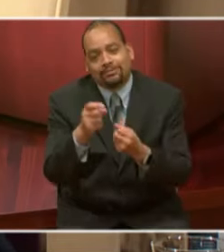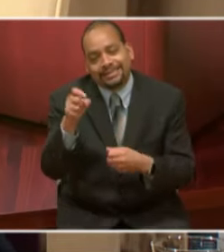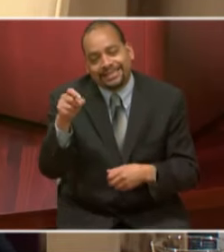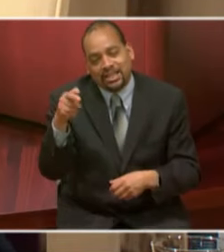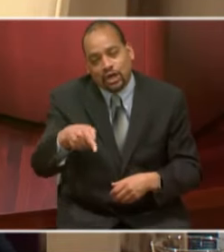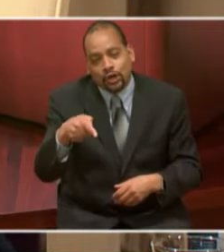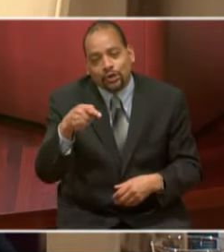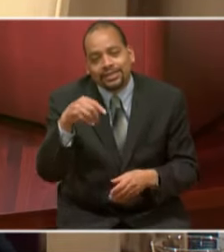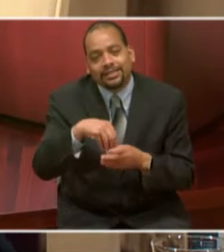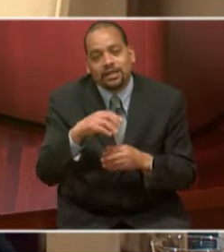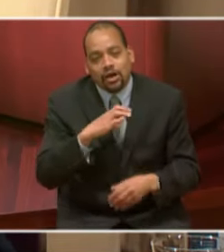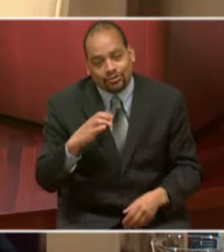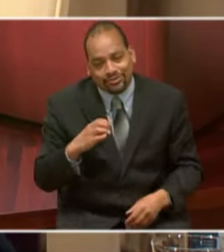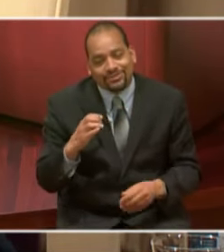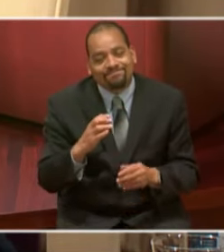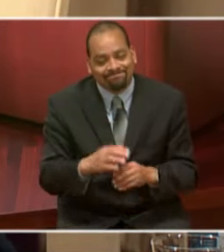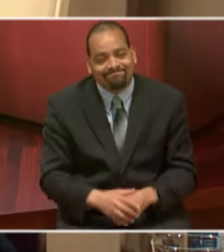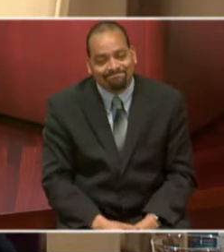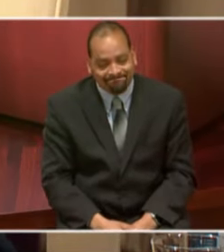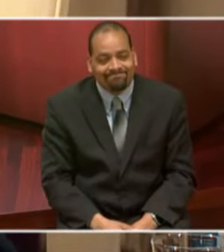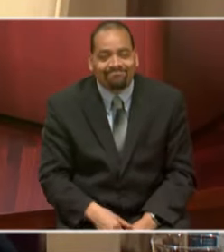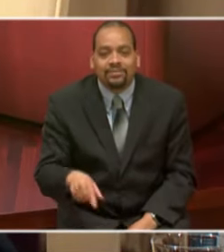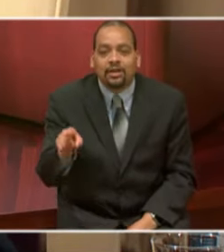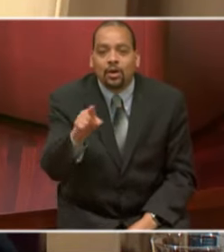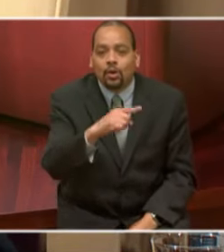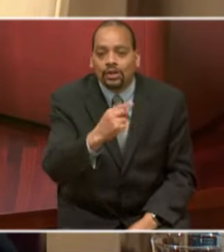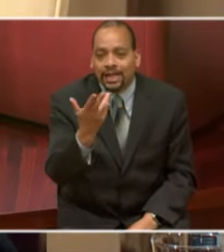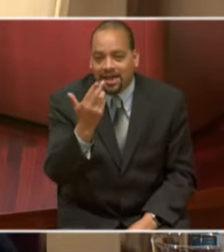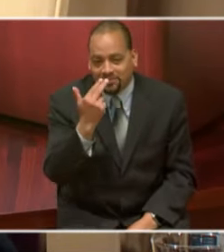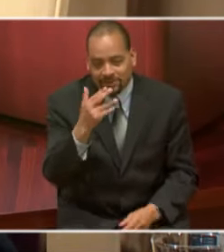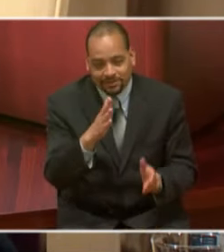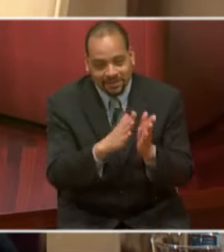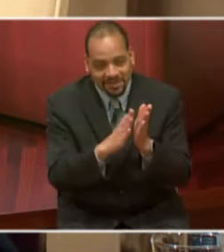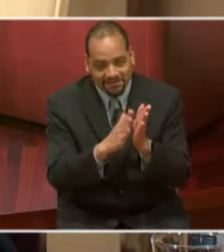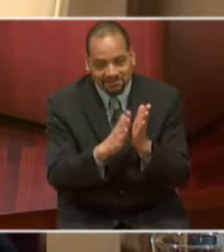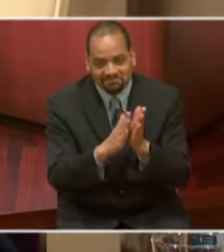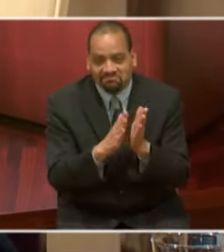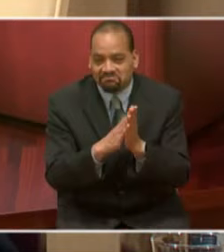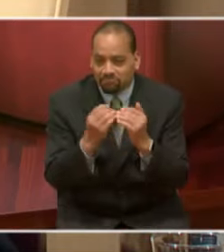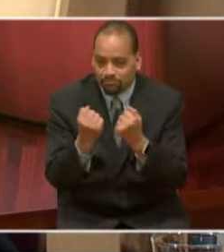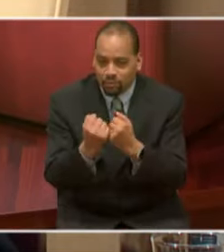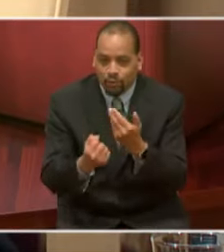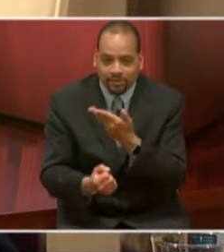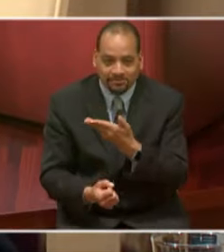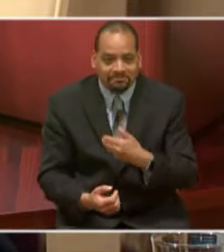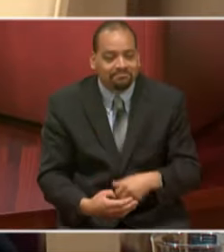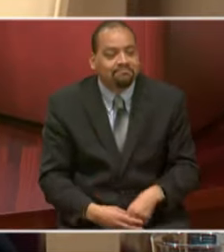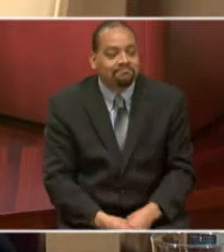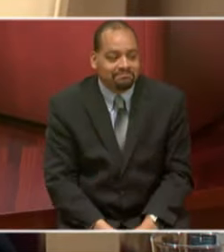63. You remember that? The 100th anniversary of the Emancipation Proclamation. Free by